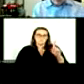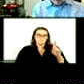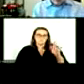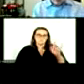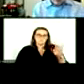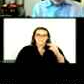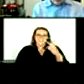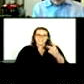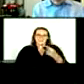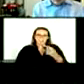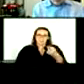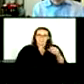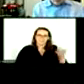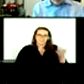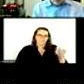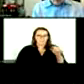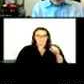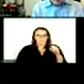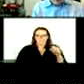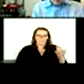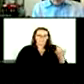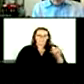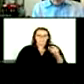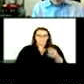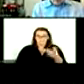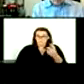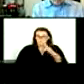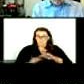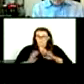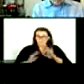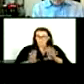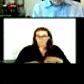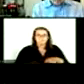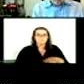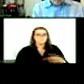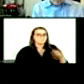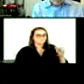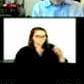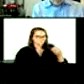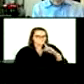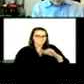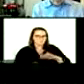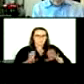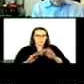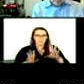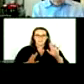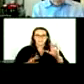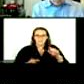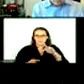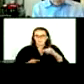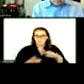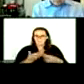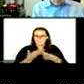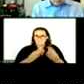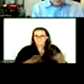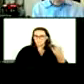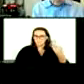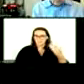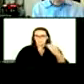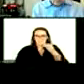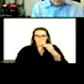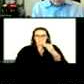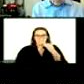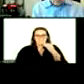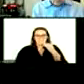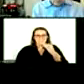head. Did you want to clarify something? Yeah, just to clarify, that was what we discussed at breakfast this morning. There is no